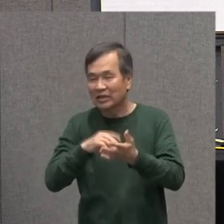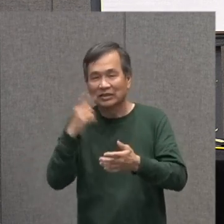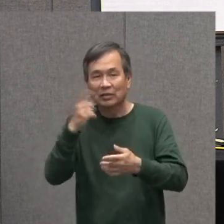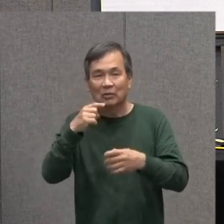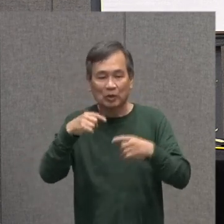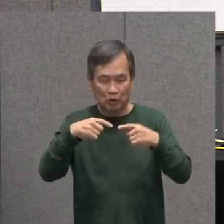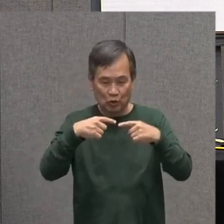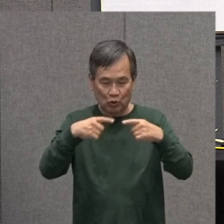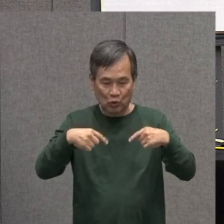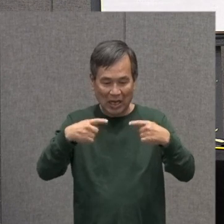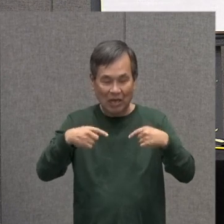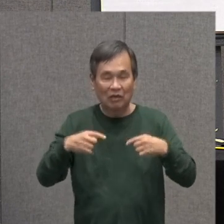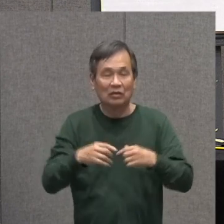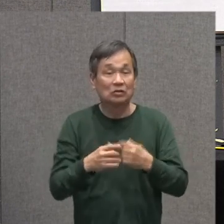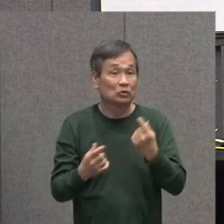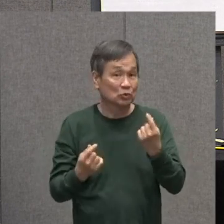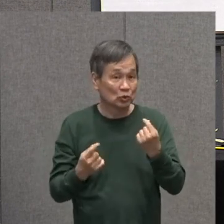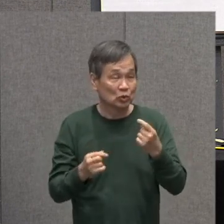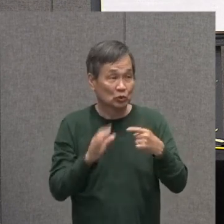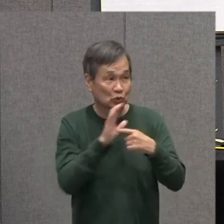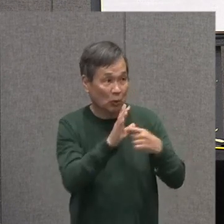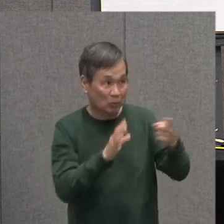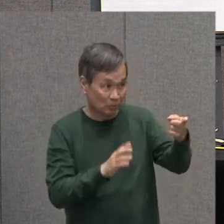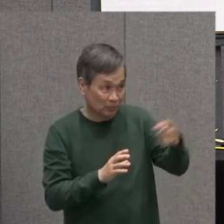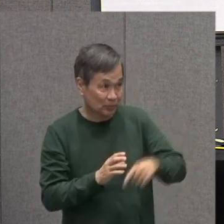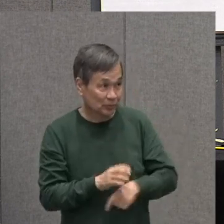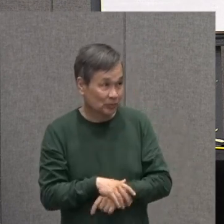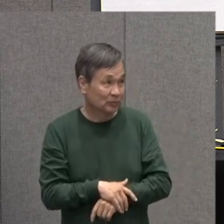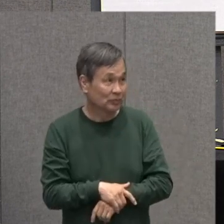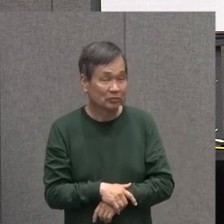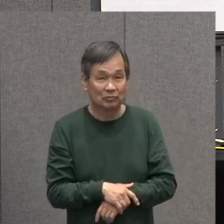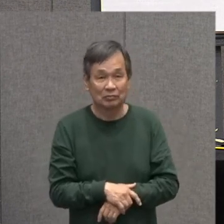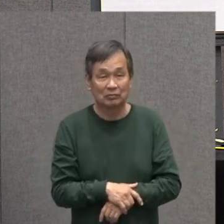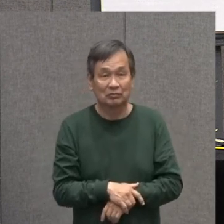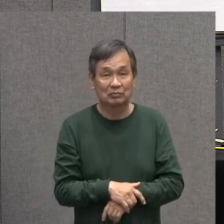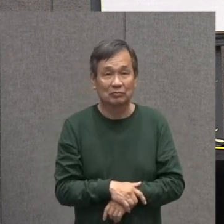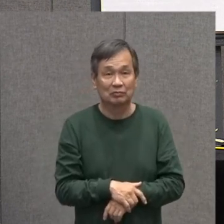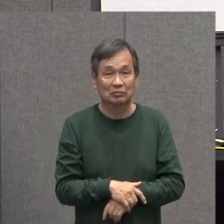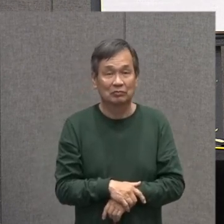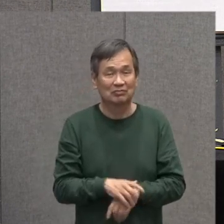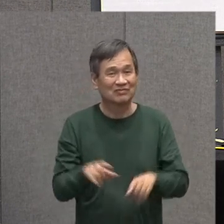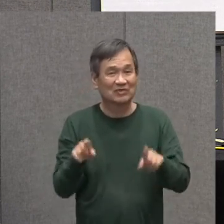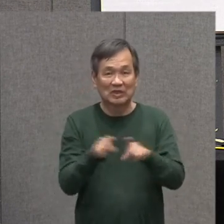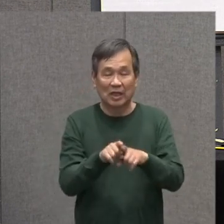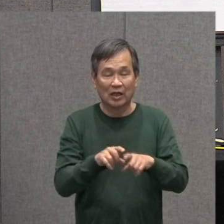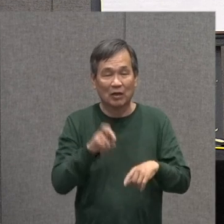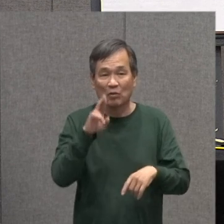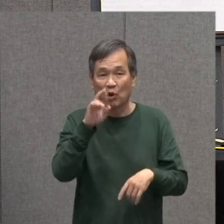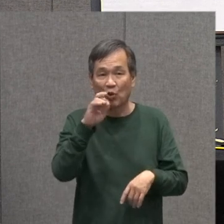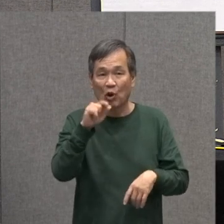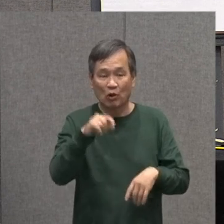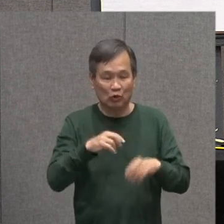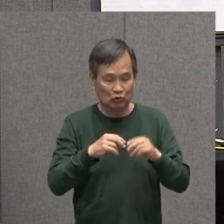Okay. So there's a couple of ways you can do this. You can just roll it, sort of like the way we made our tubes.